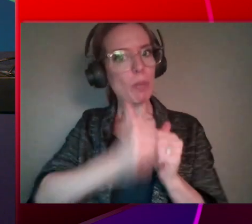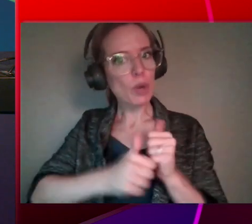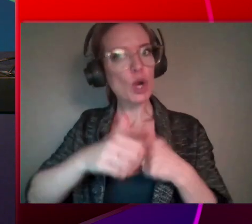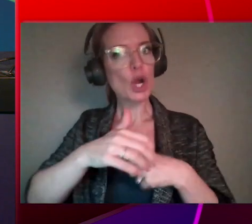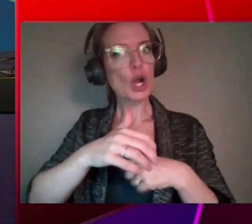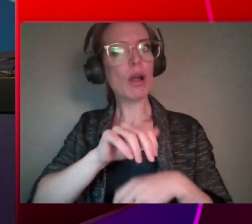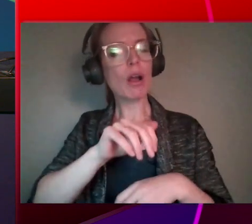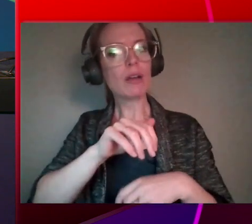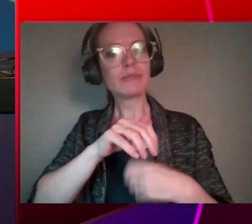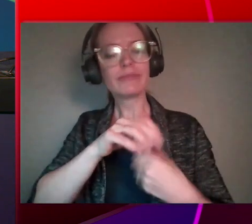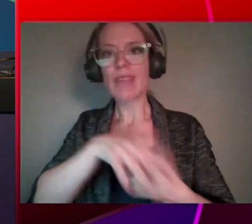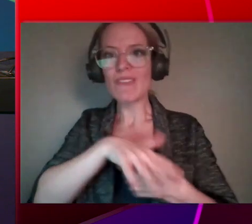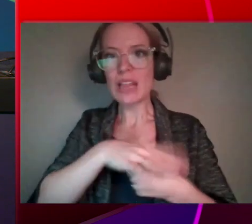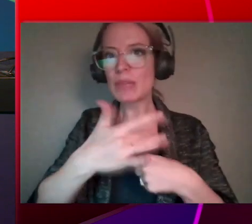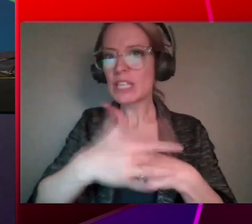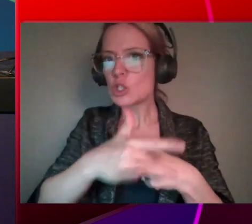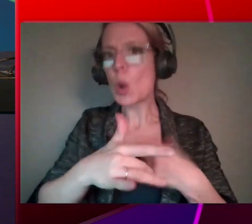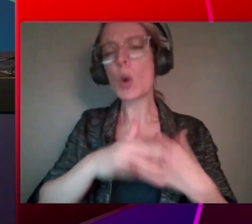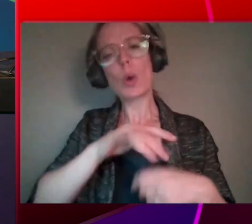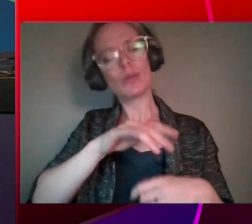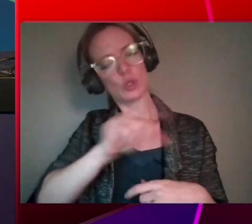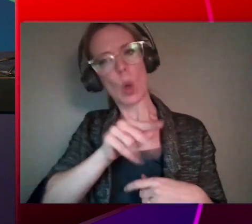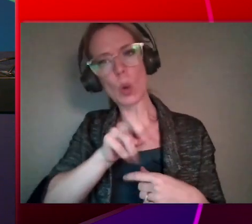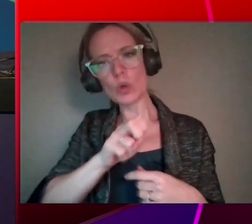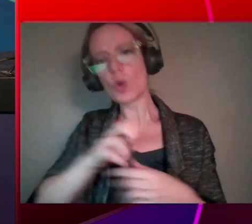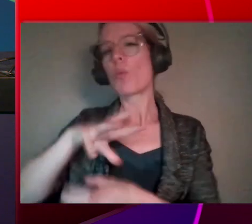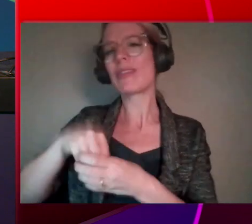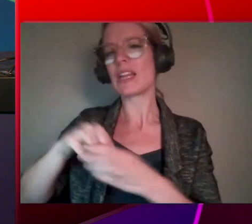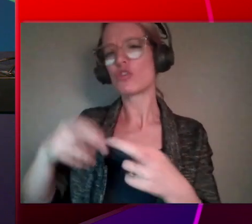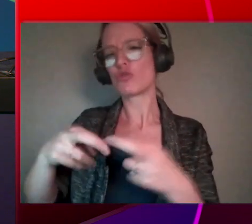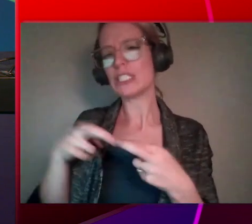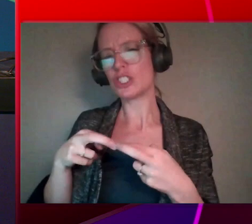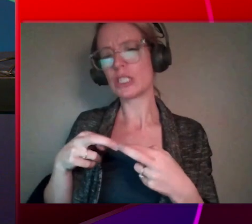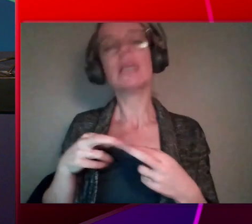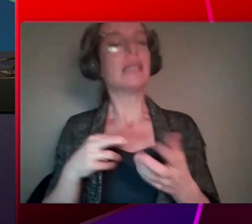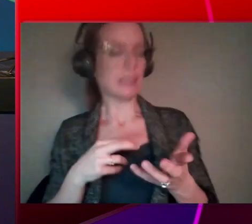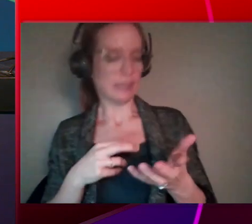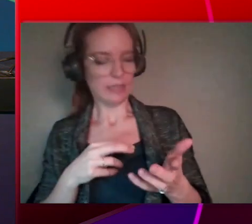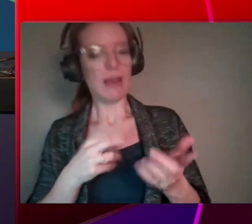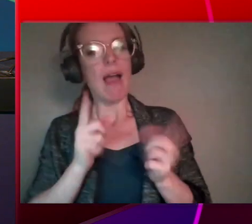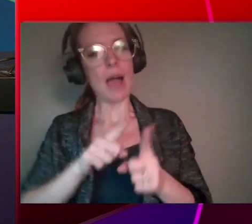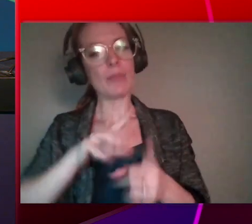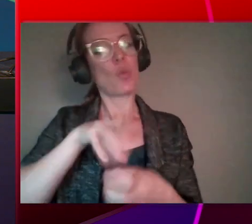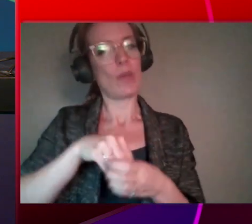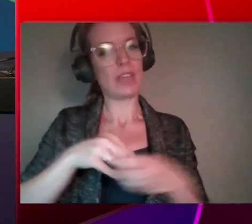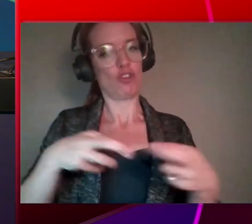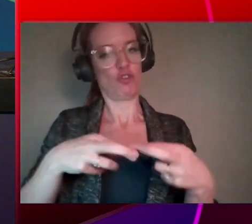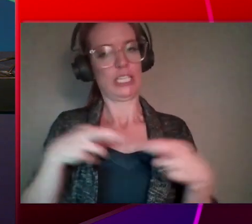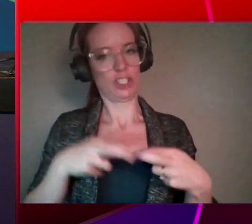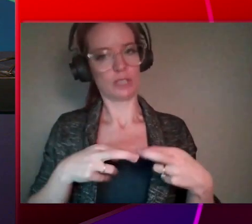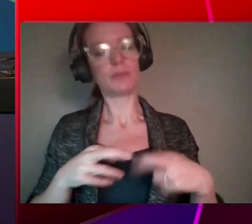all within a region? So it's all within a region. As I was saying, we take multiple